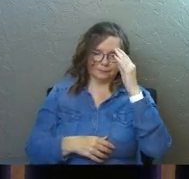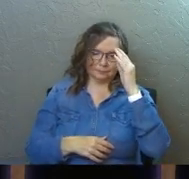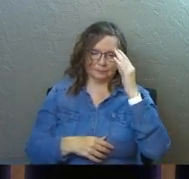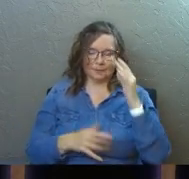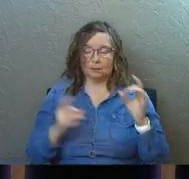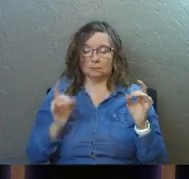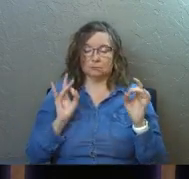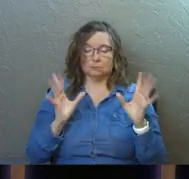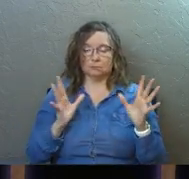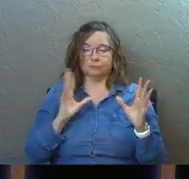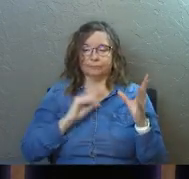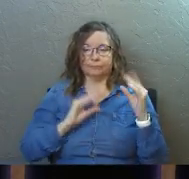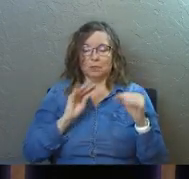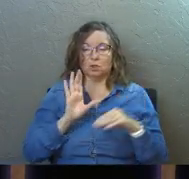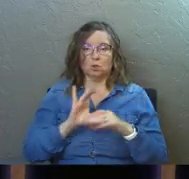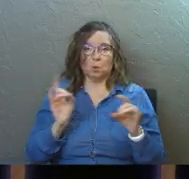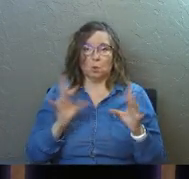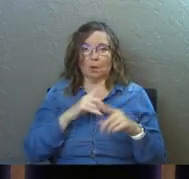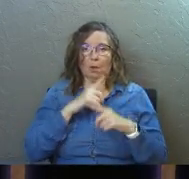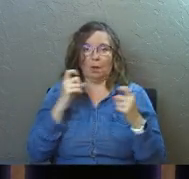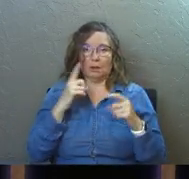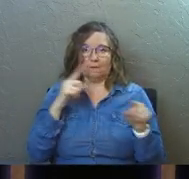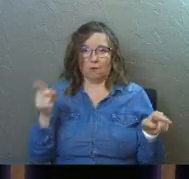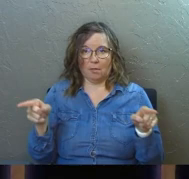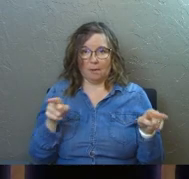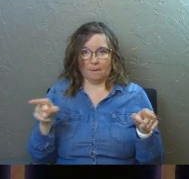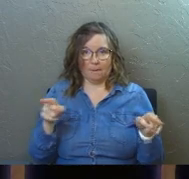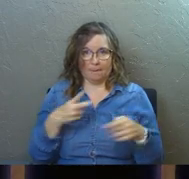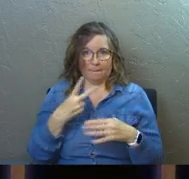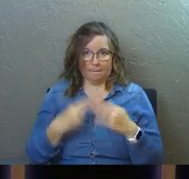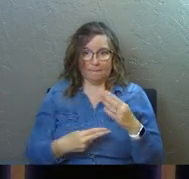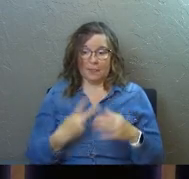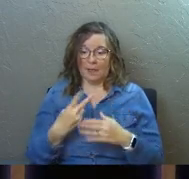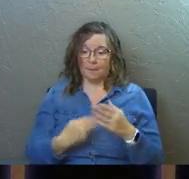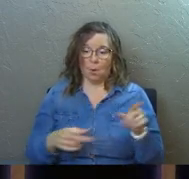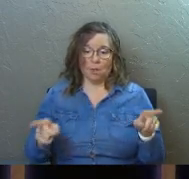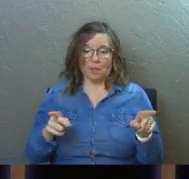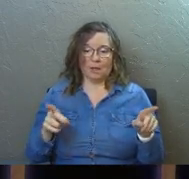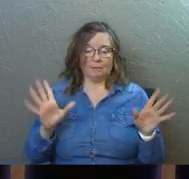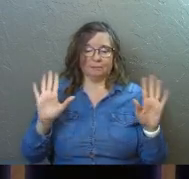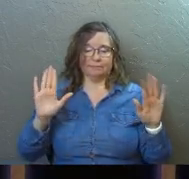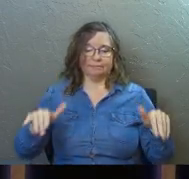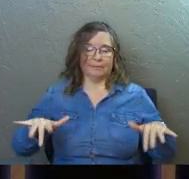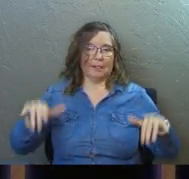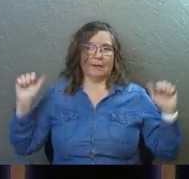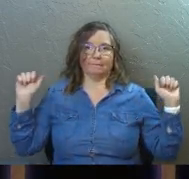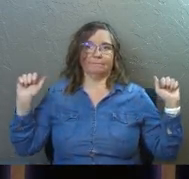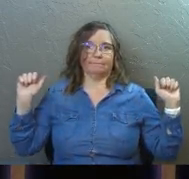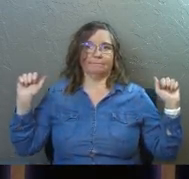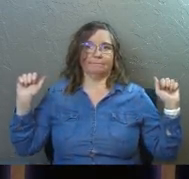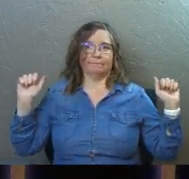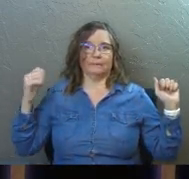And it was so bad, the church was so ugly, that both of them walked away from the faith.